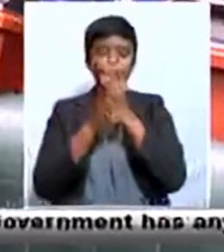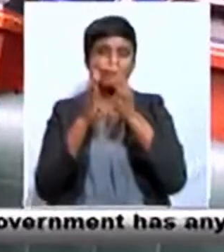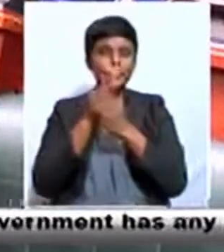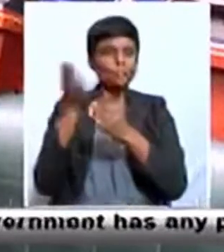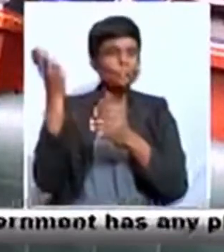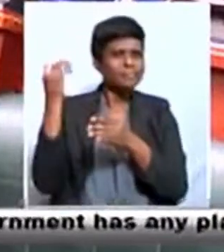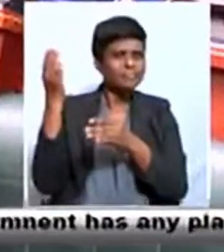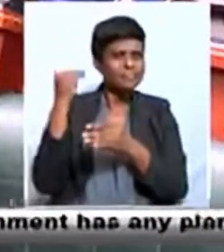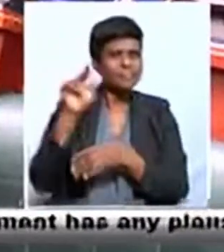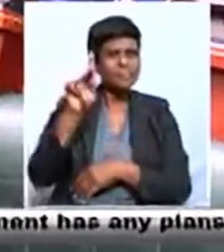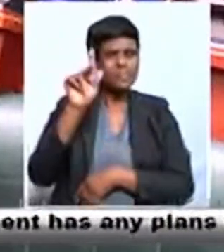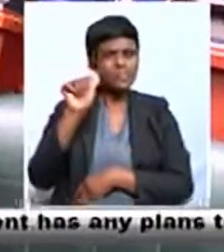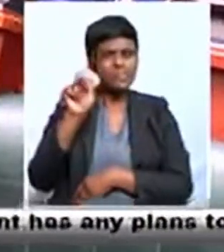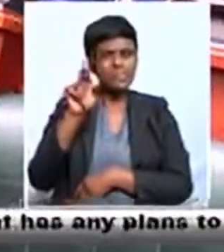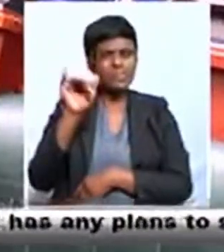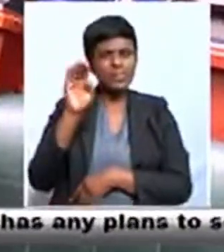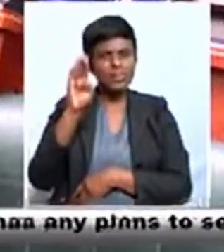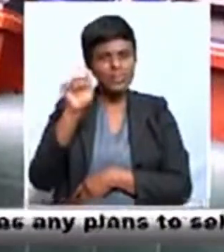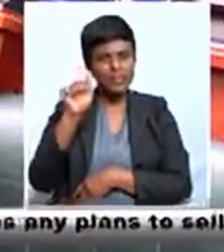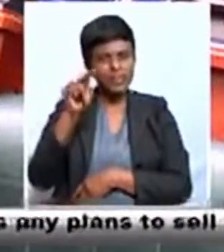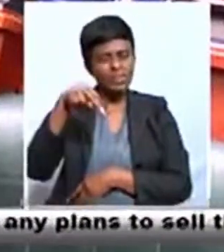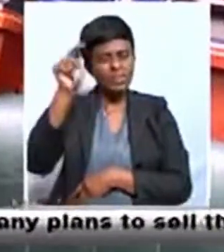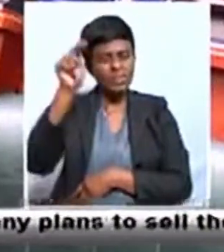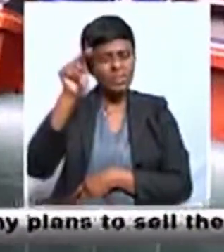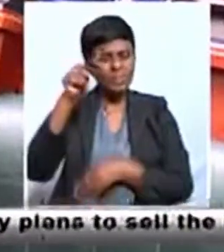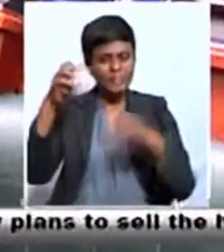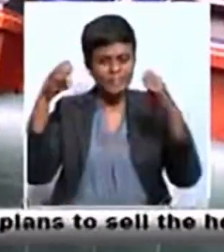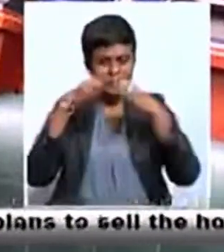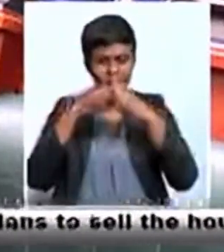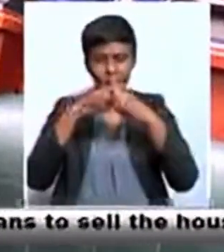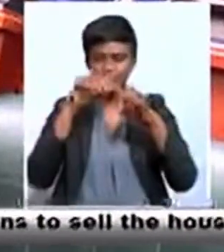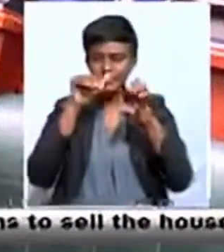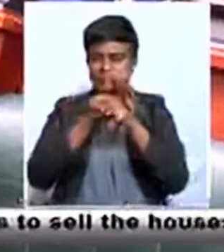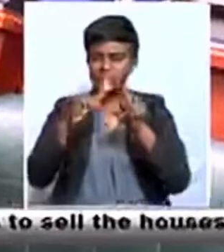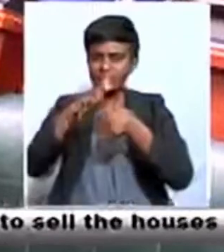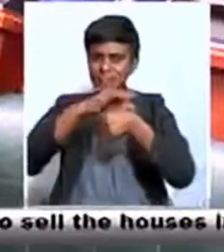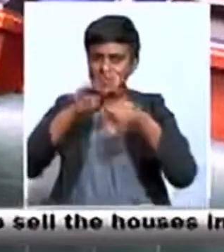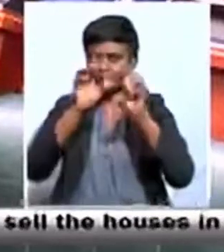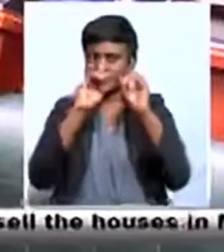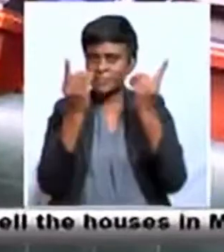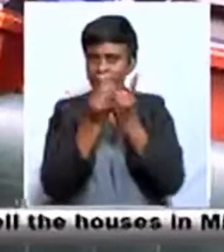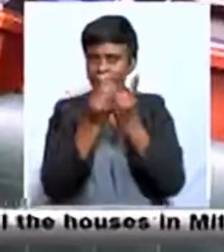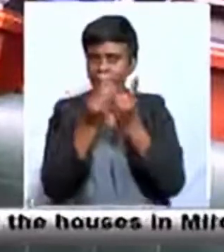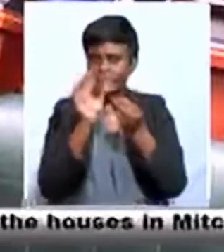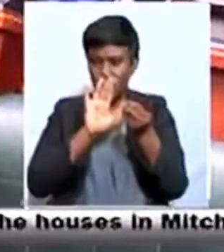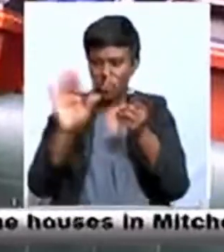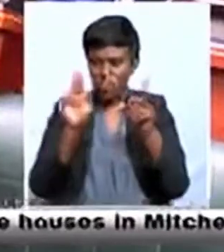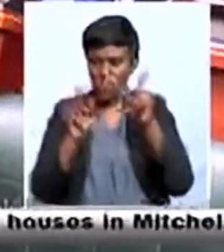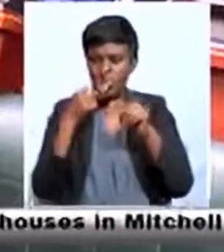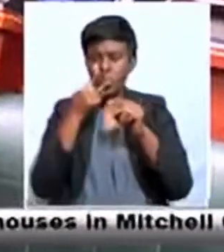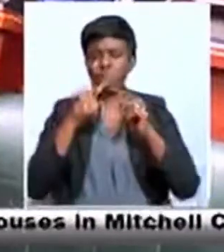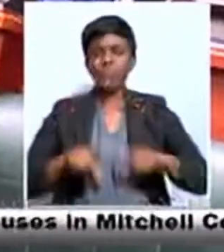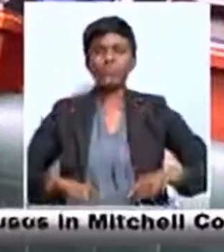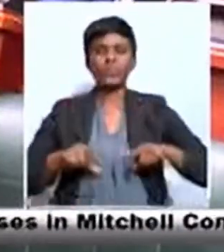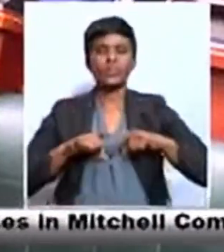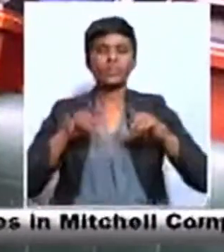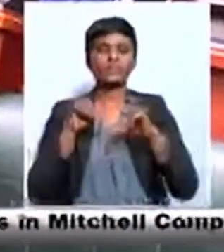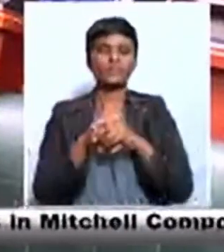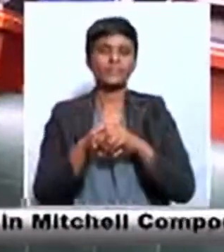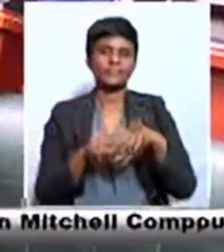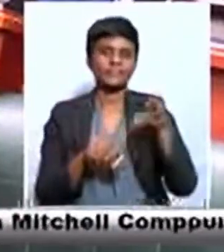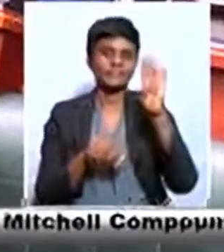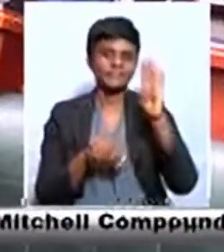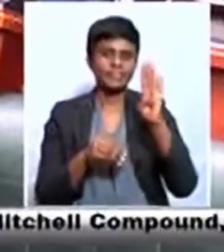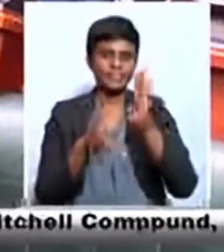Kariba North Bank Power Station employees in Siavonga district to sitting tenants. B,